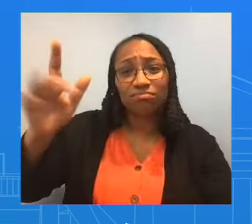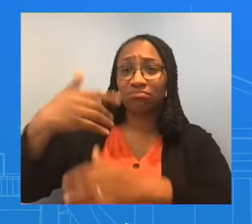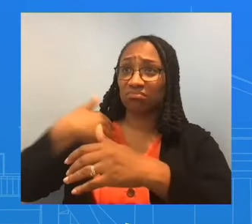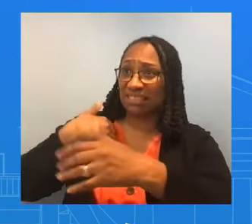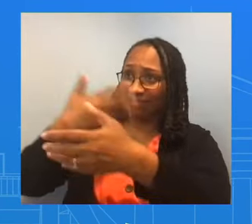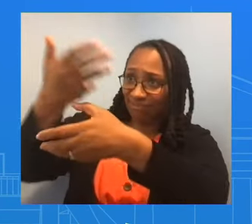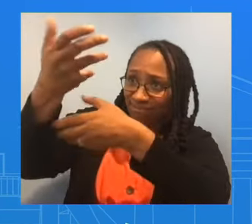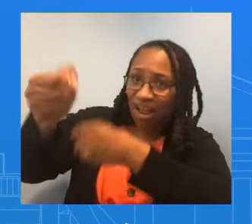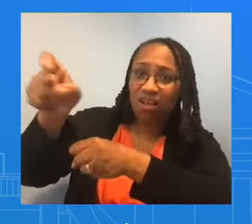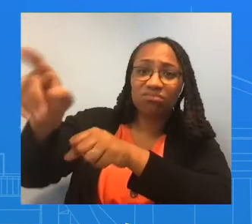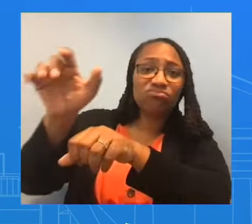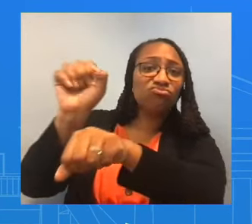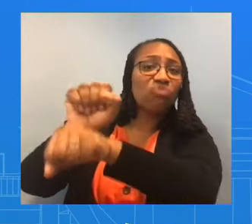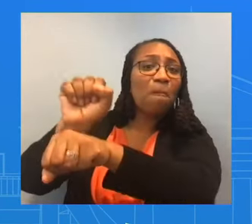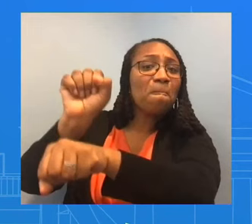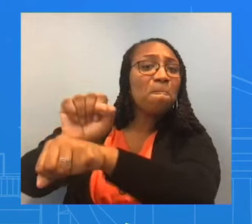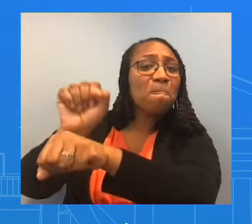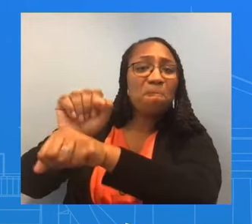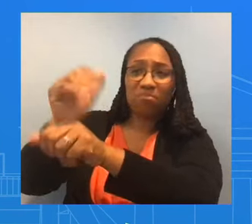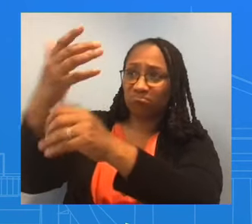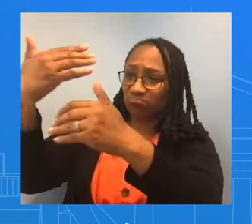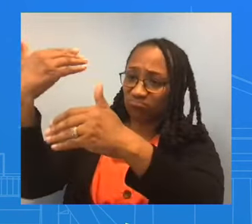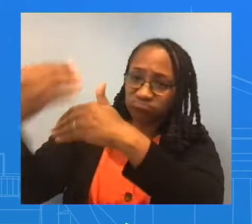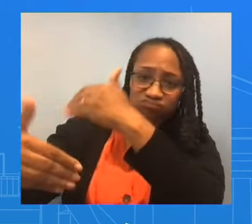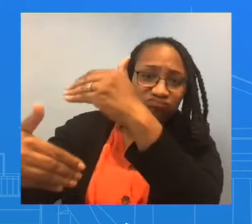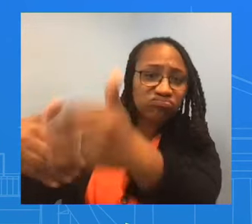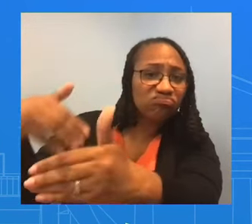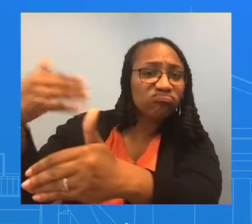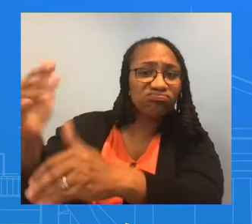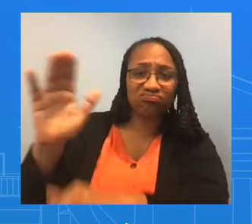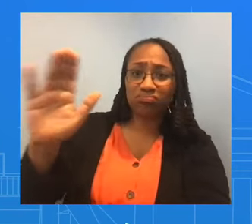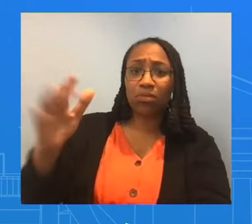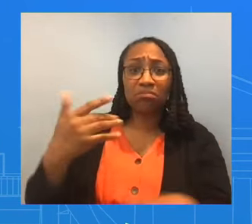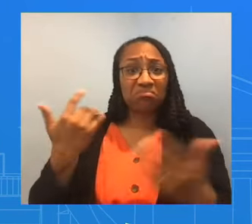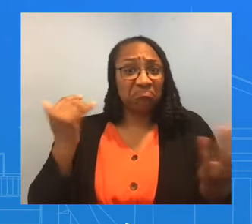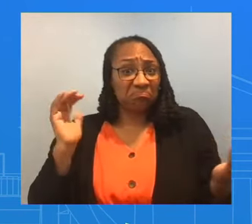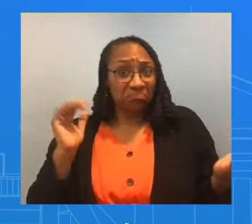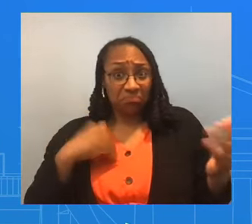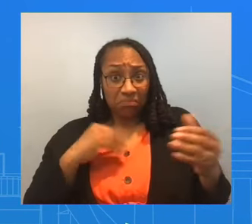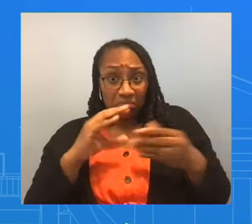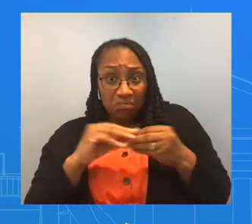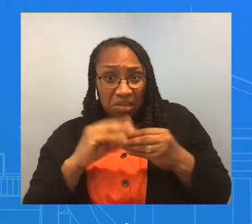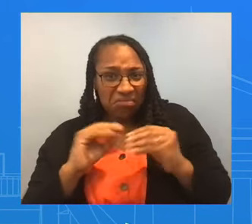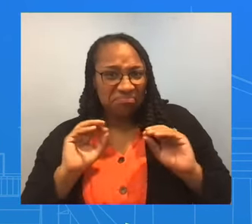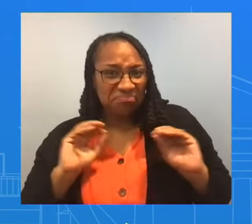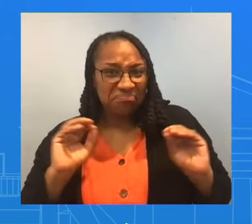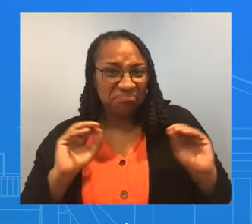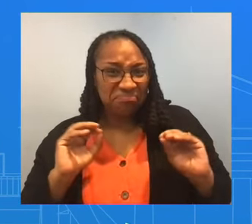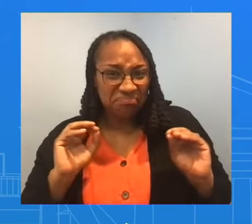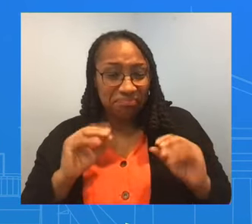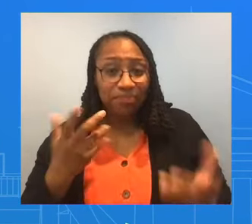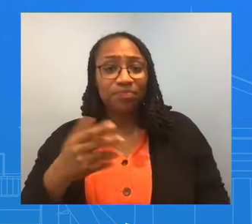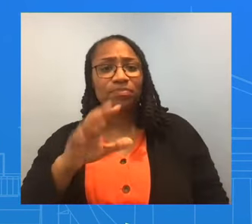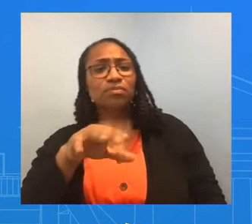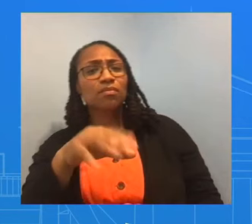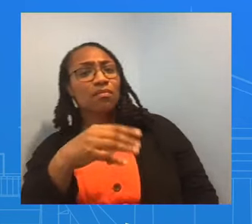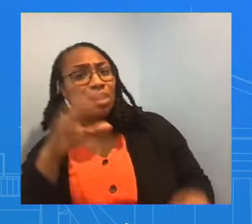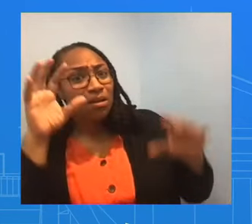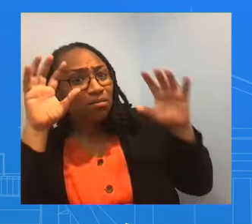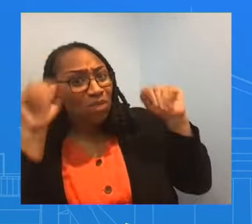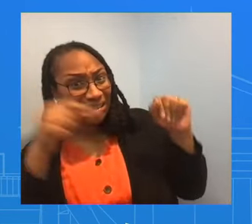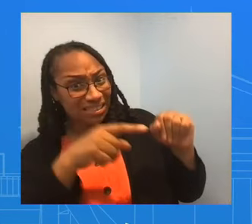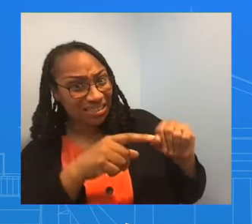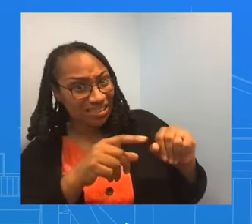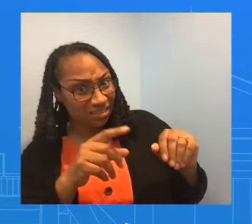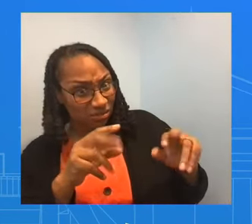just not going to comment beyond that. To that, has the president been briefed on the security preparations for the former president's appearance at a federal courthouse